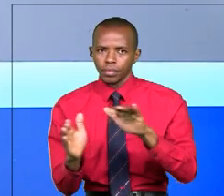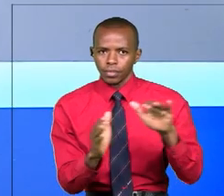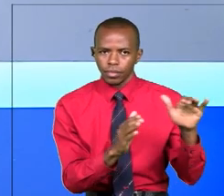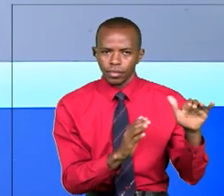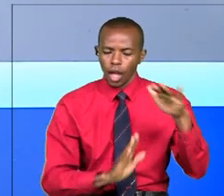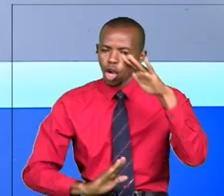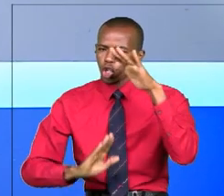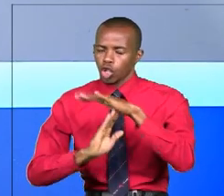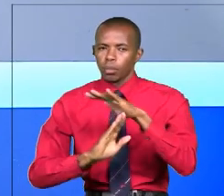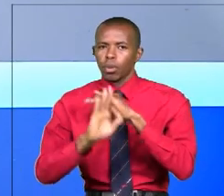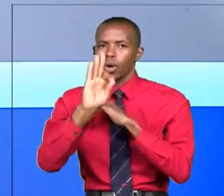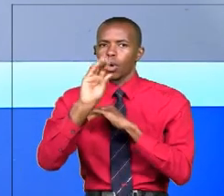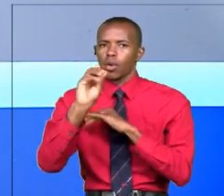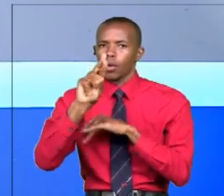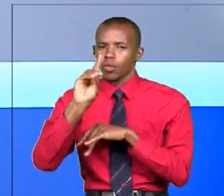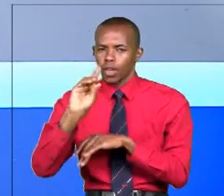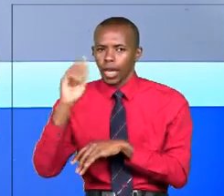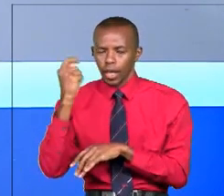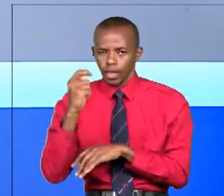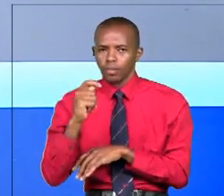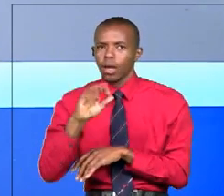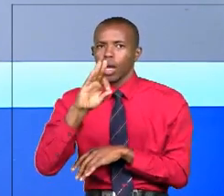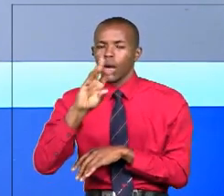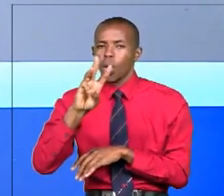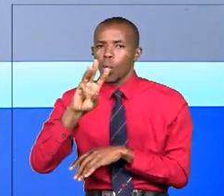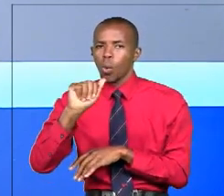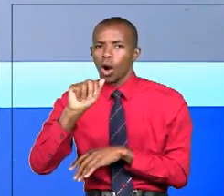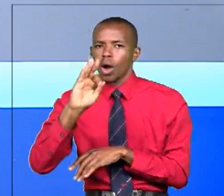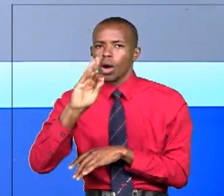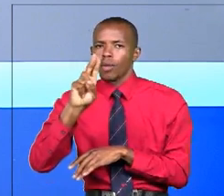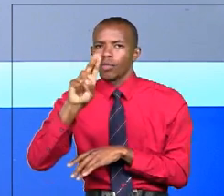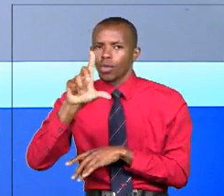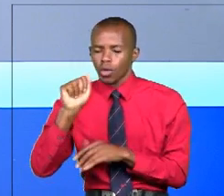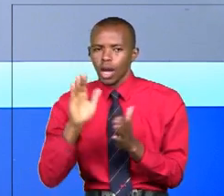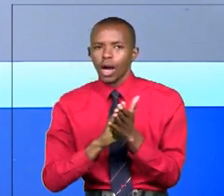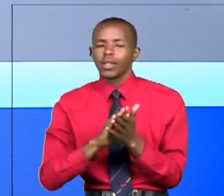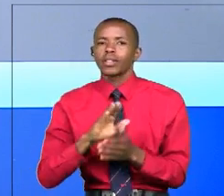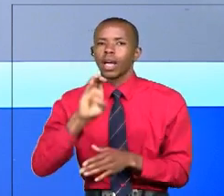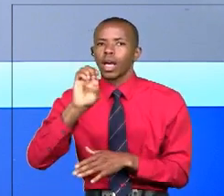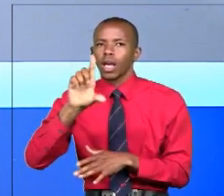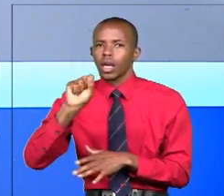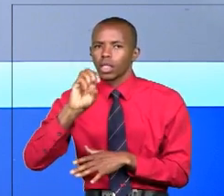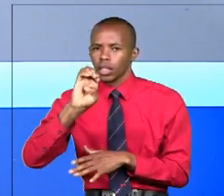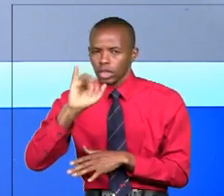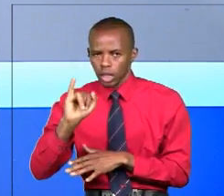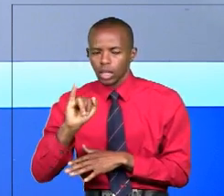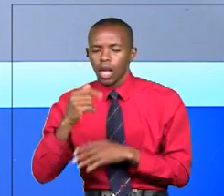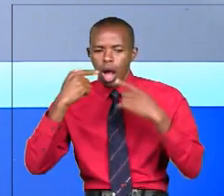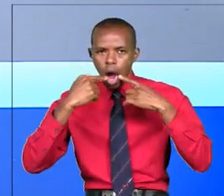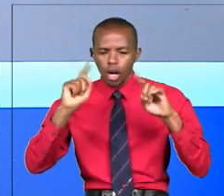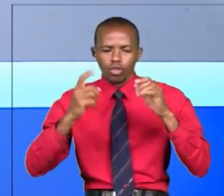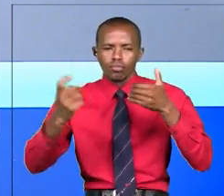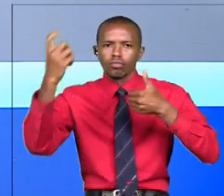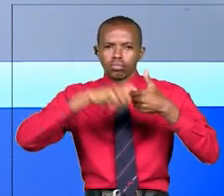The top Ford Kenya party officials Wafula, Wamunyinyi and Eseli, Simiyu have announced the defections to newly launched party Democratic